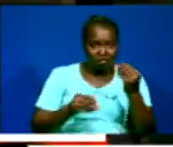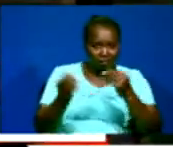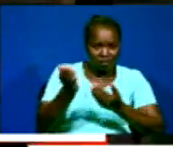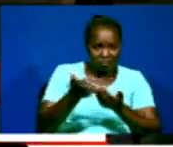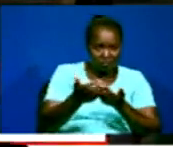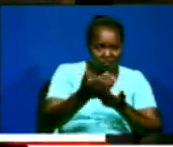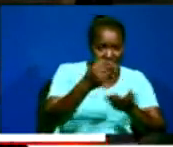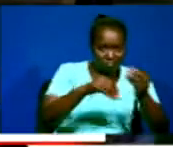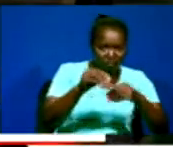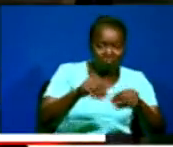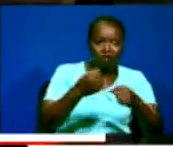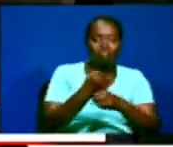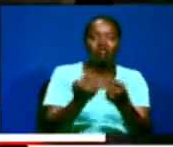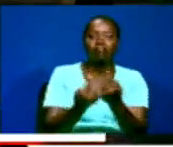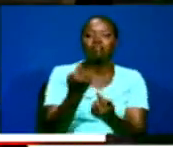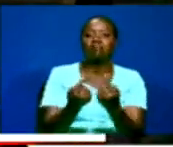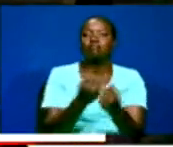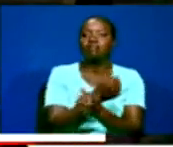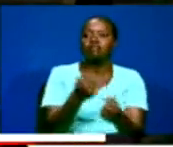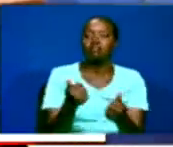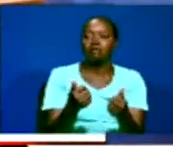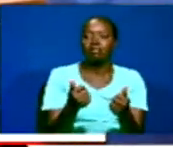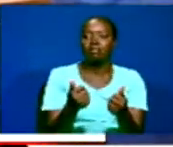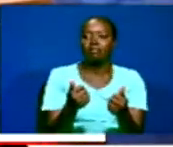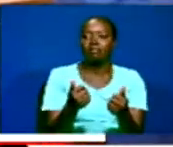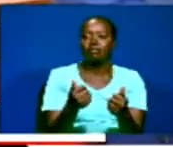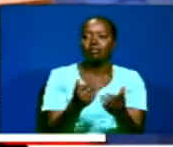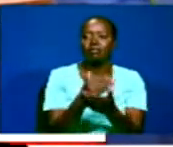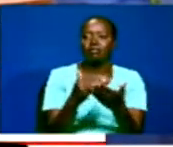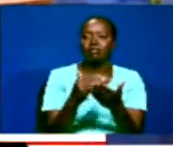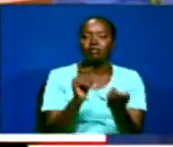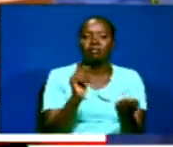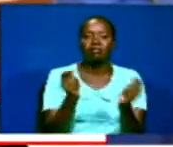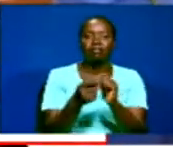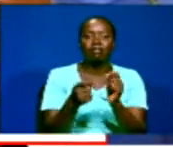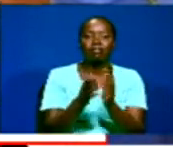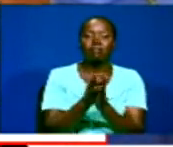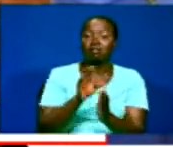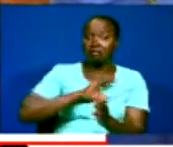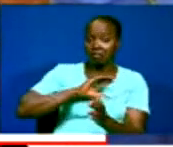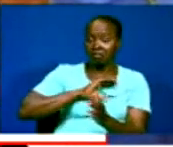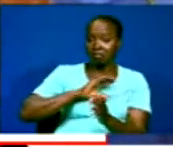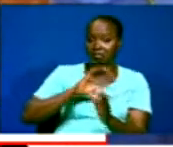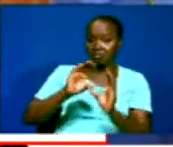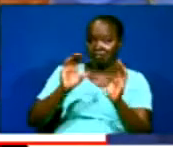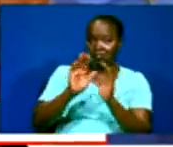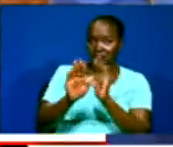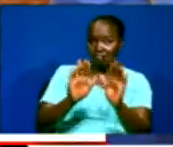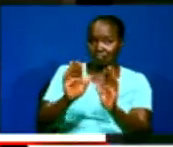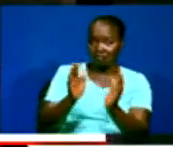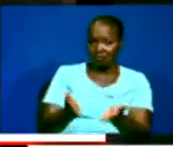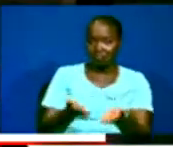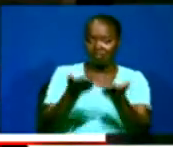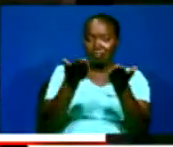it makes the meals sustainable. They can be part of changing their own community, lifting themselves up out